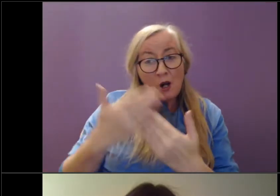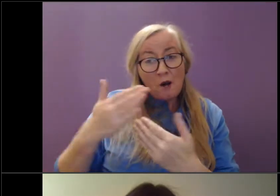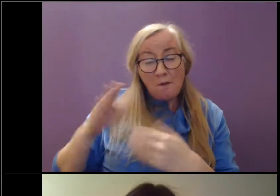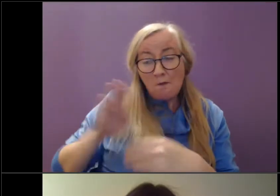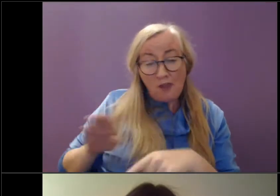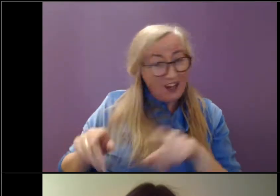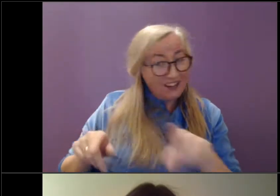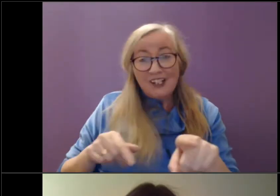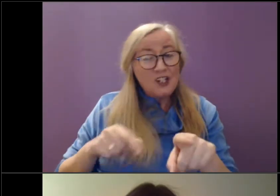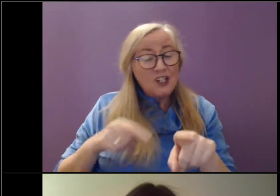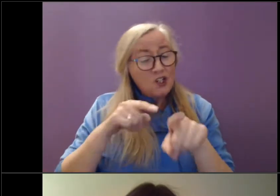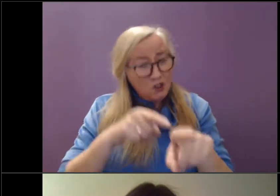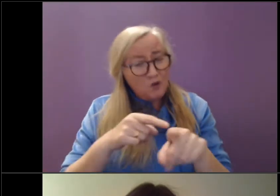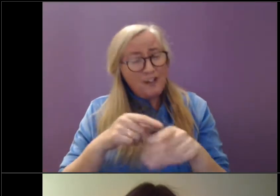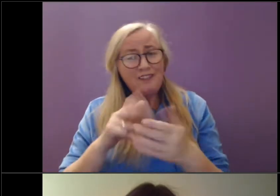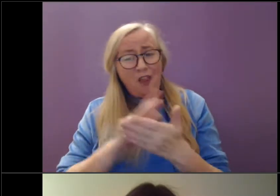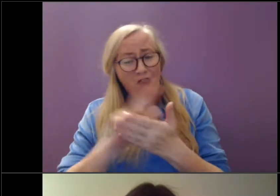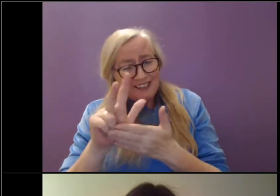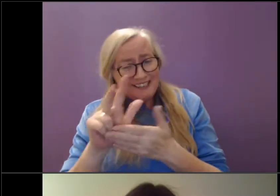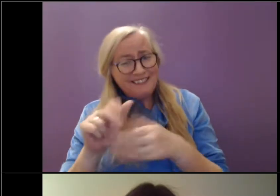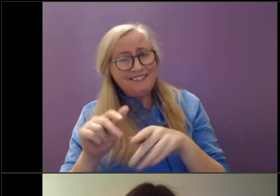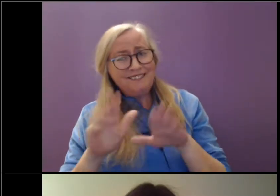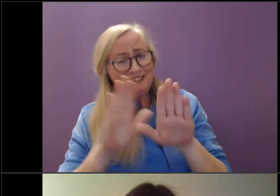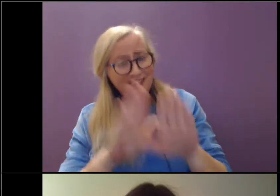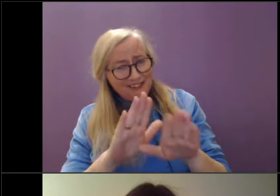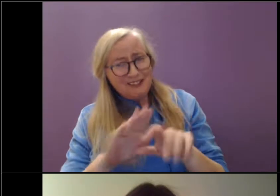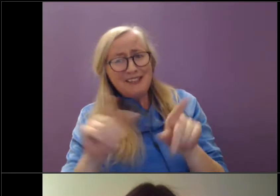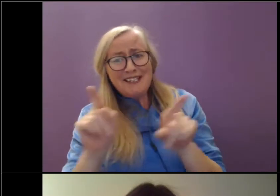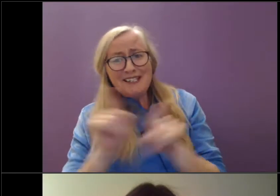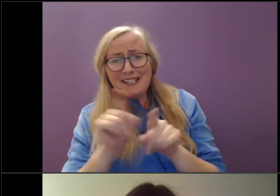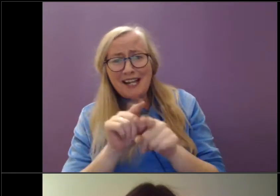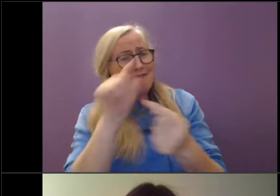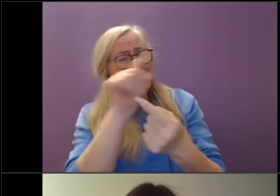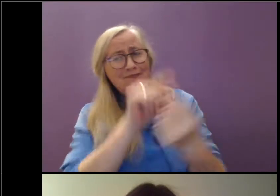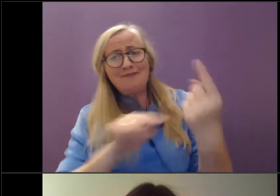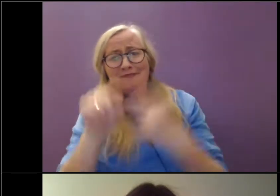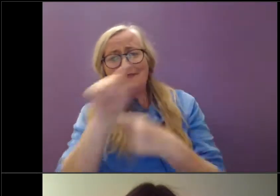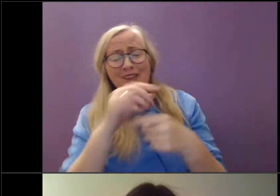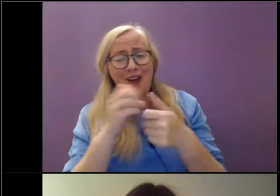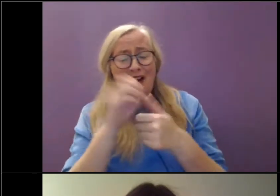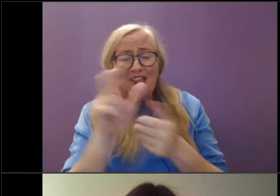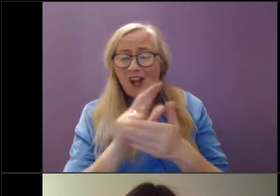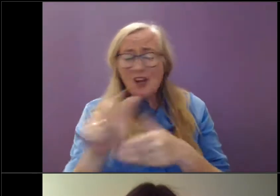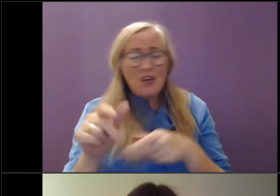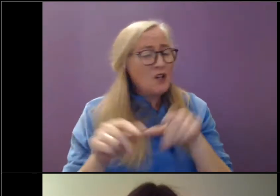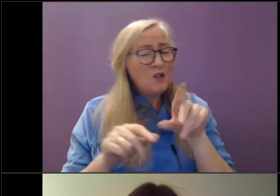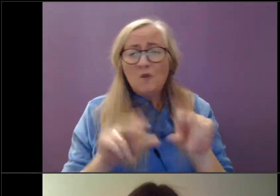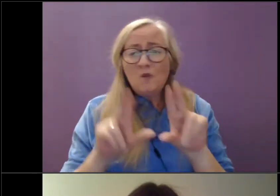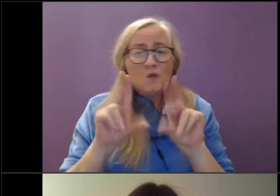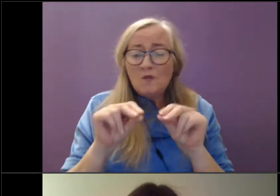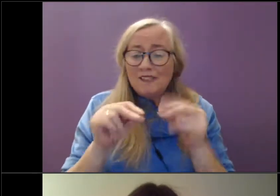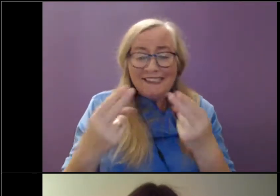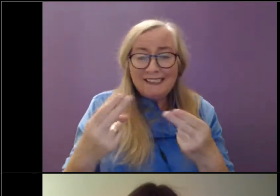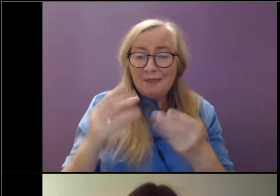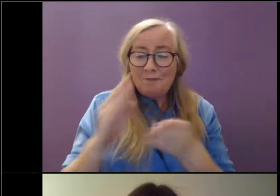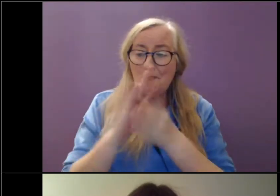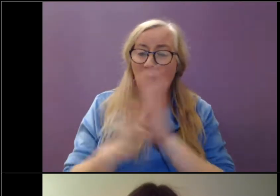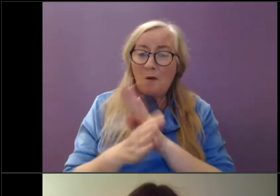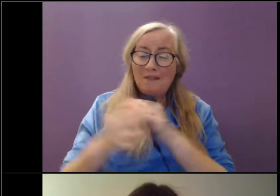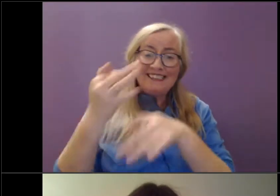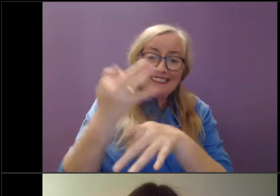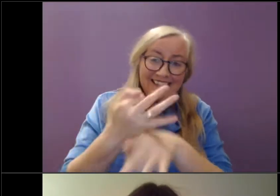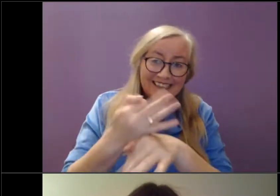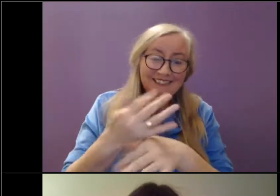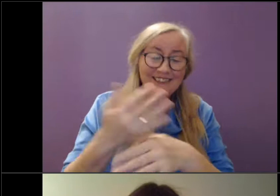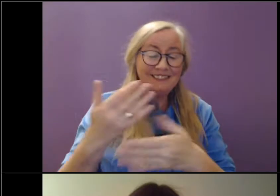only 13, you should be doing what other 13-year-olds are doing and not kind of trying to be dad or trying to help me, and say,